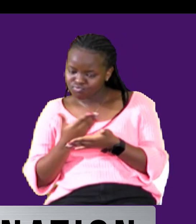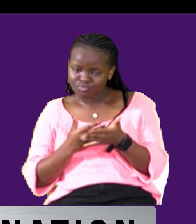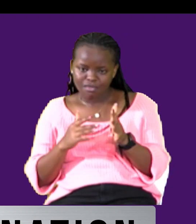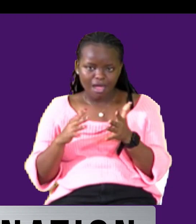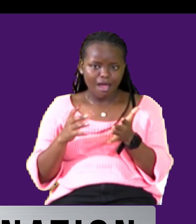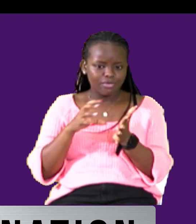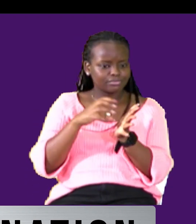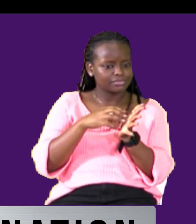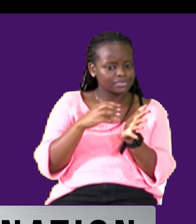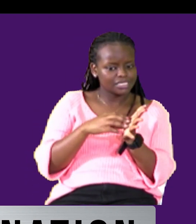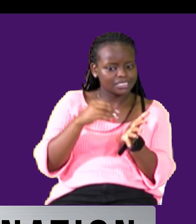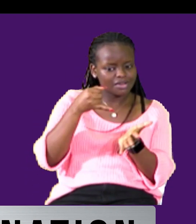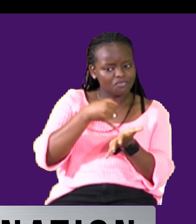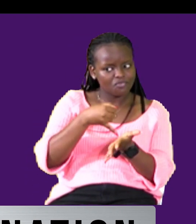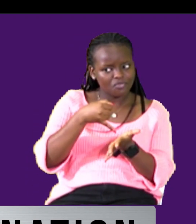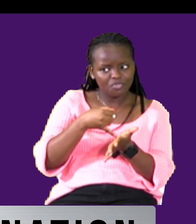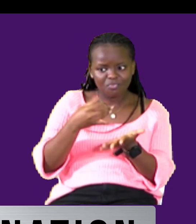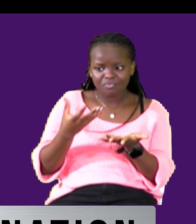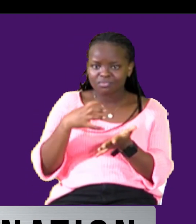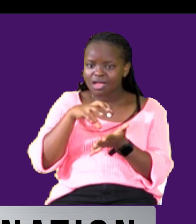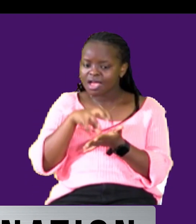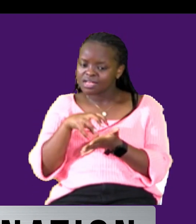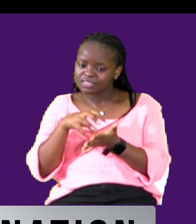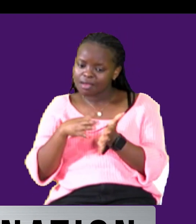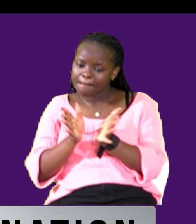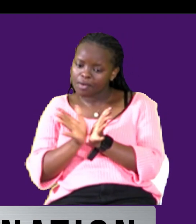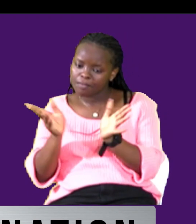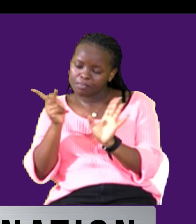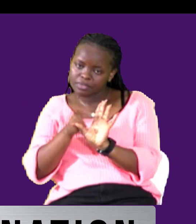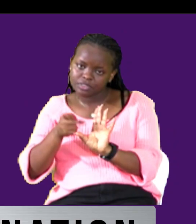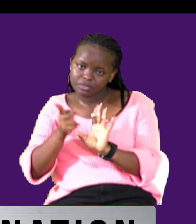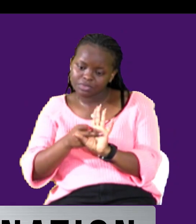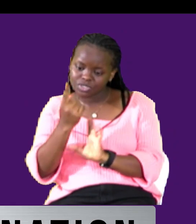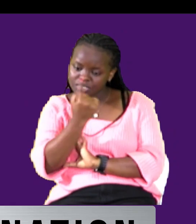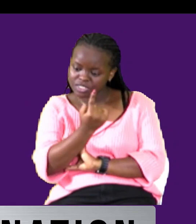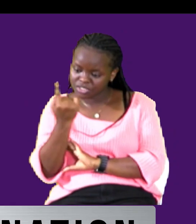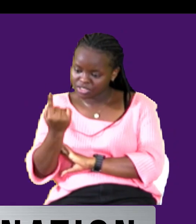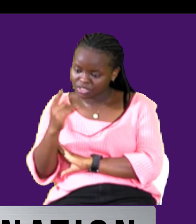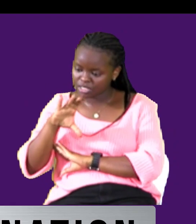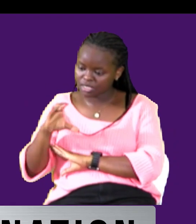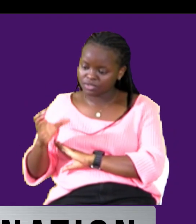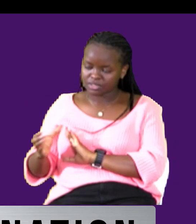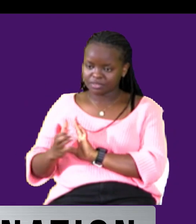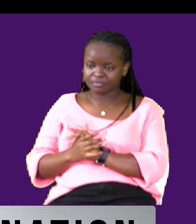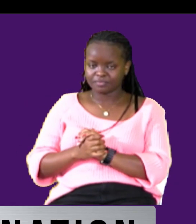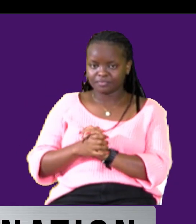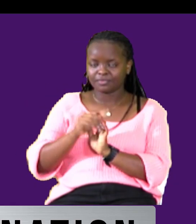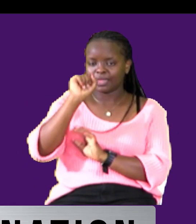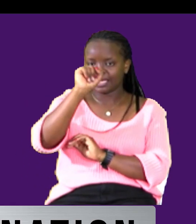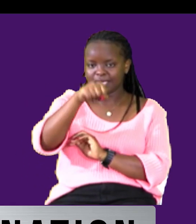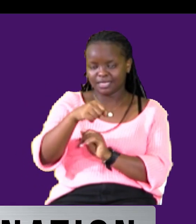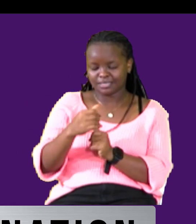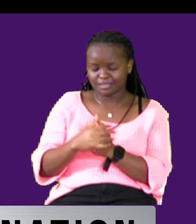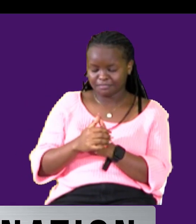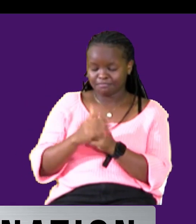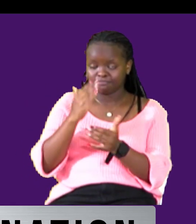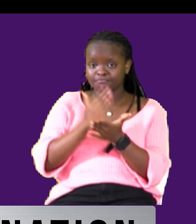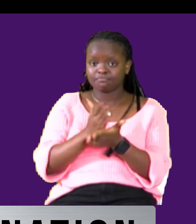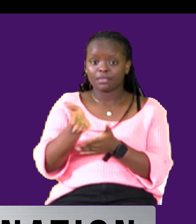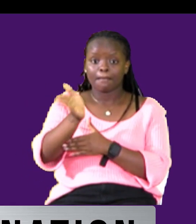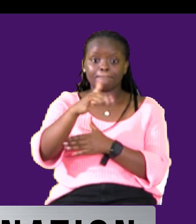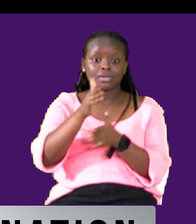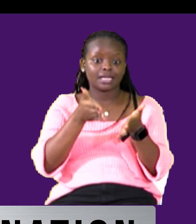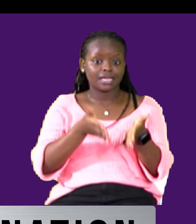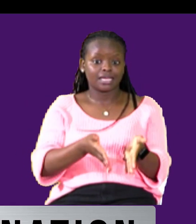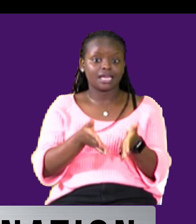status of involvement, the status of public participation in each of those counties. Okay. Yes. Of course, we'll be back here